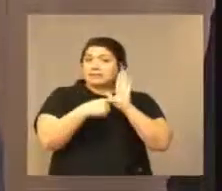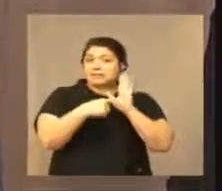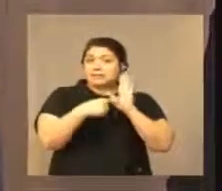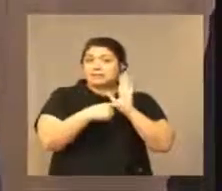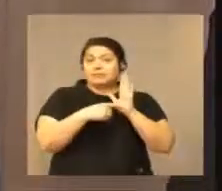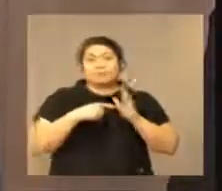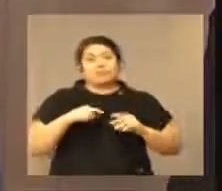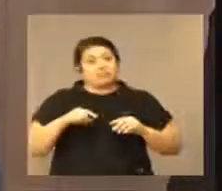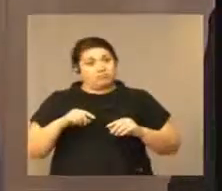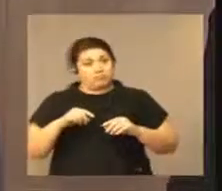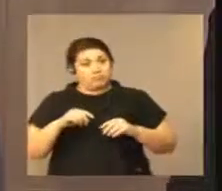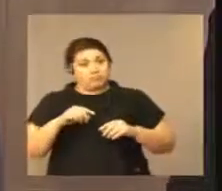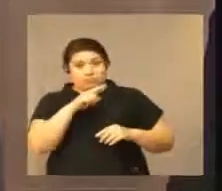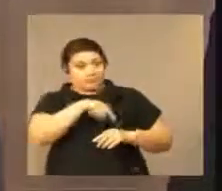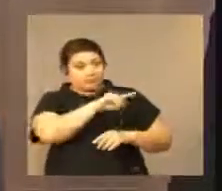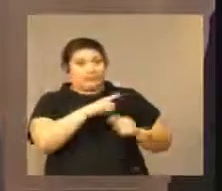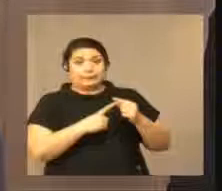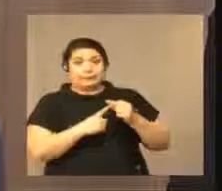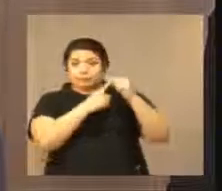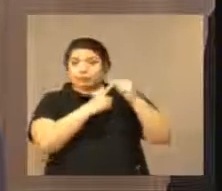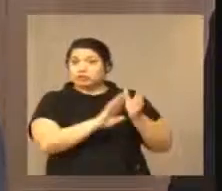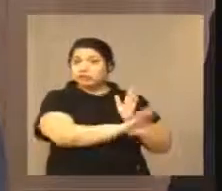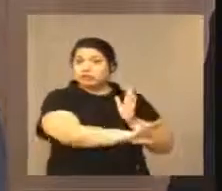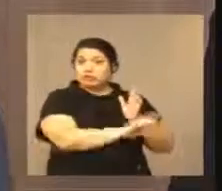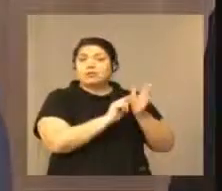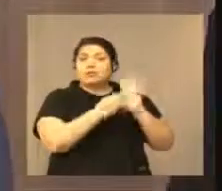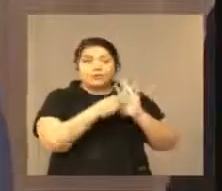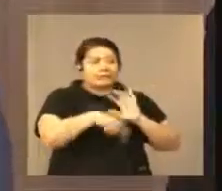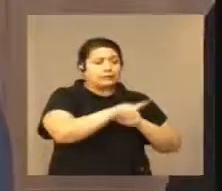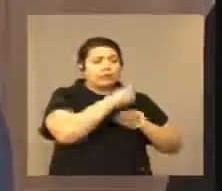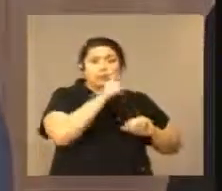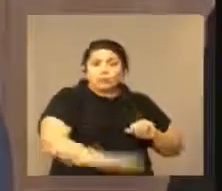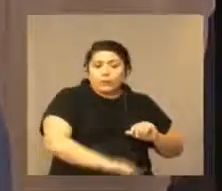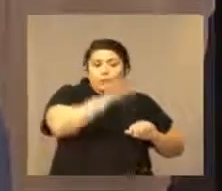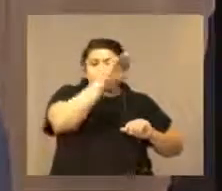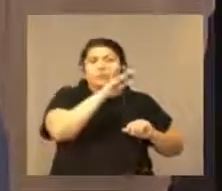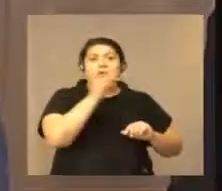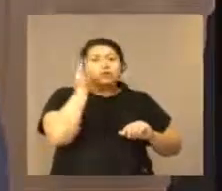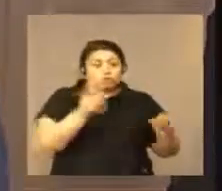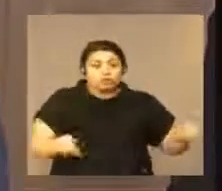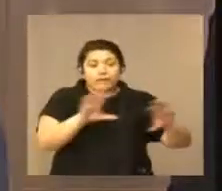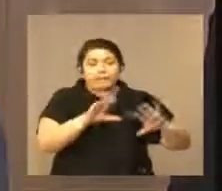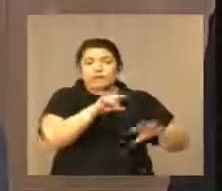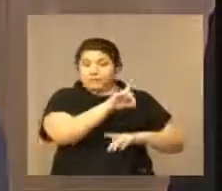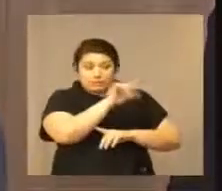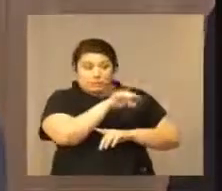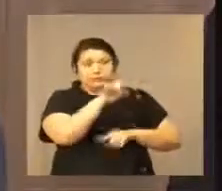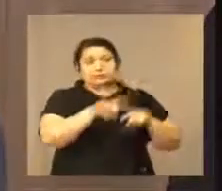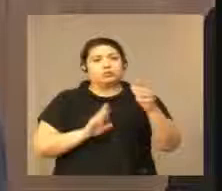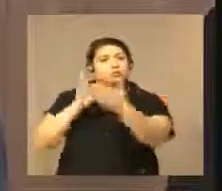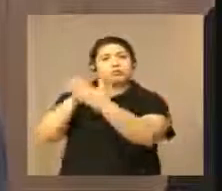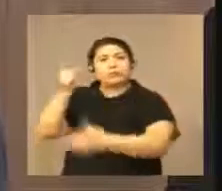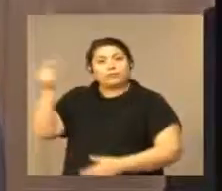meant that those of us that grew up and lived on reserve with a disability could not sue our government, could not